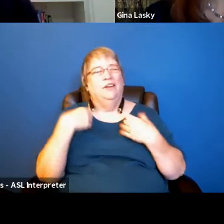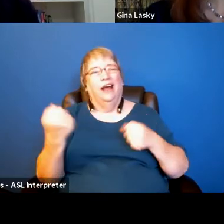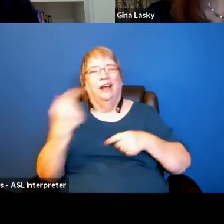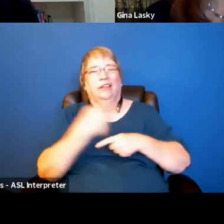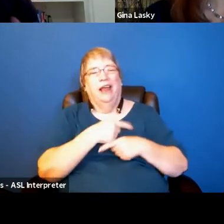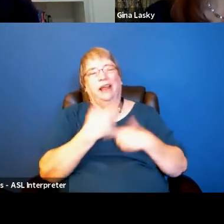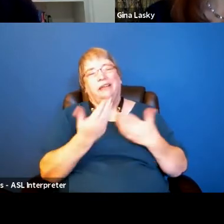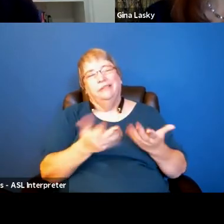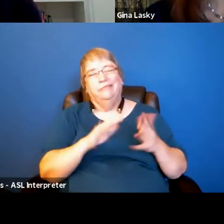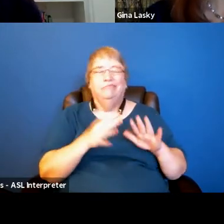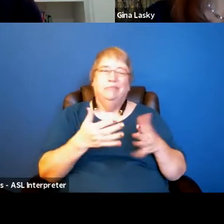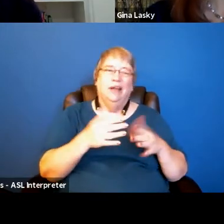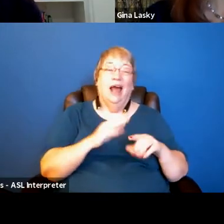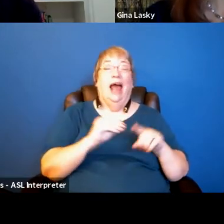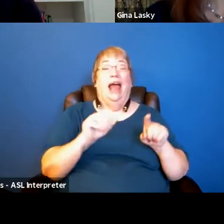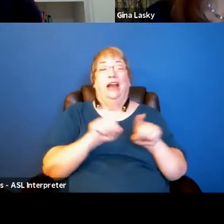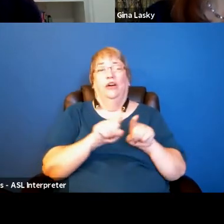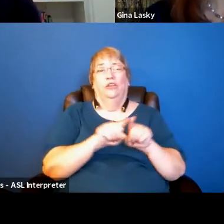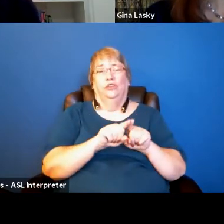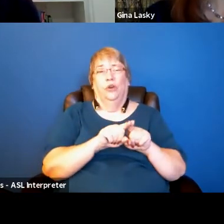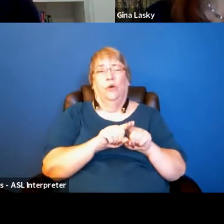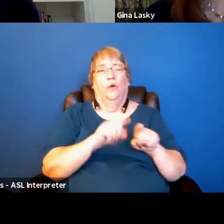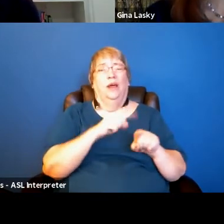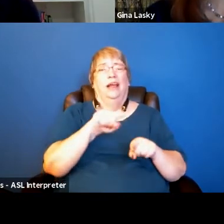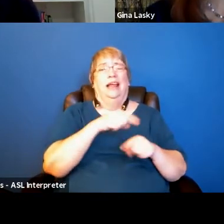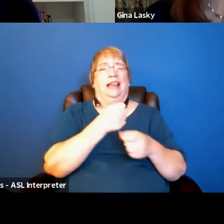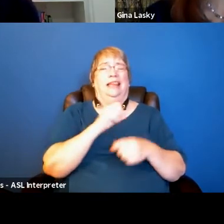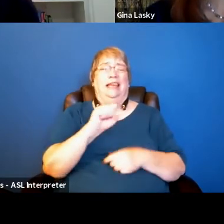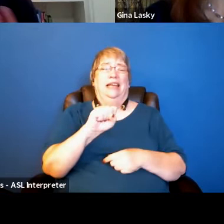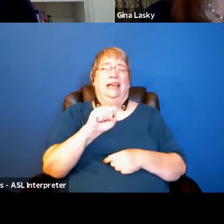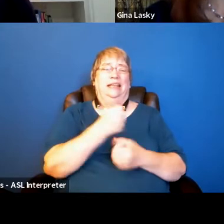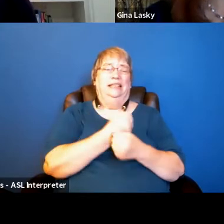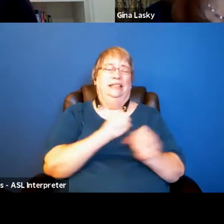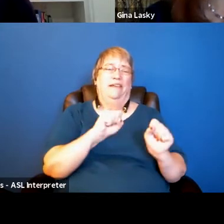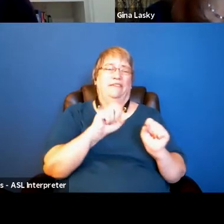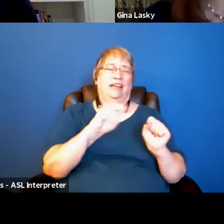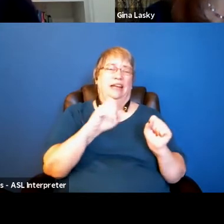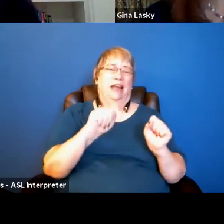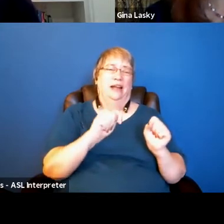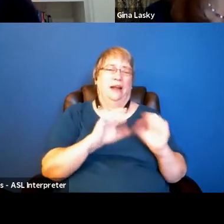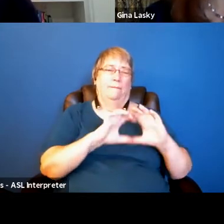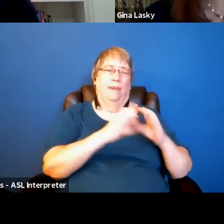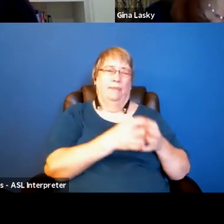and also prevalence of the safety net population, which research suggests has